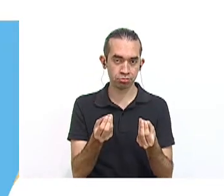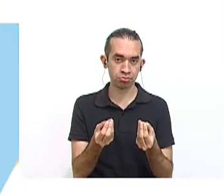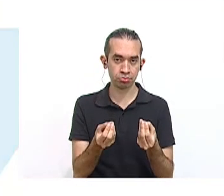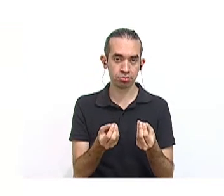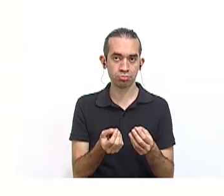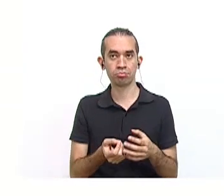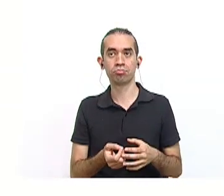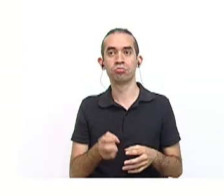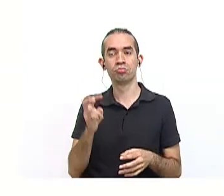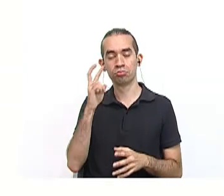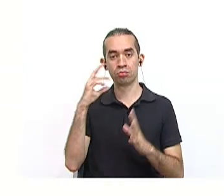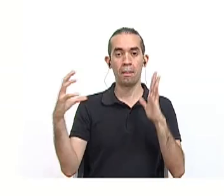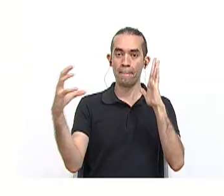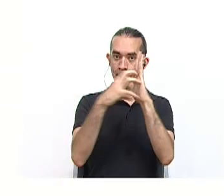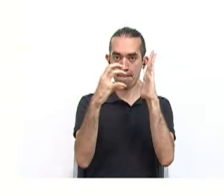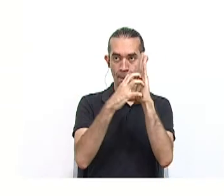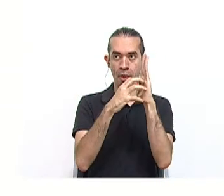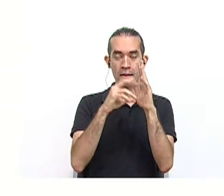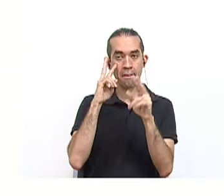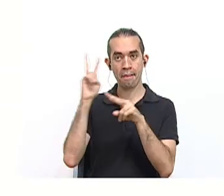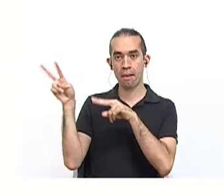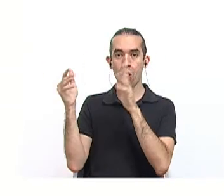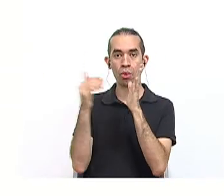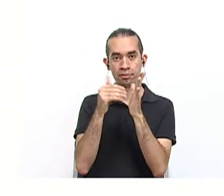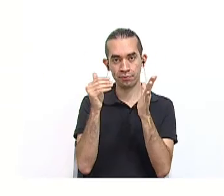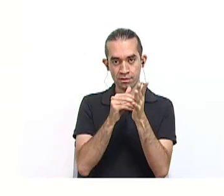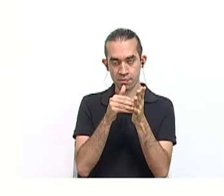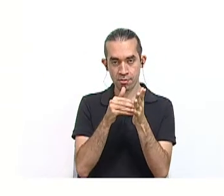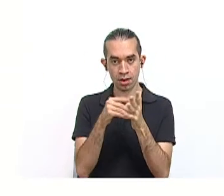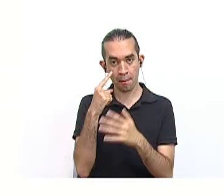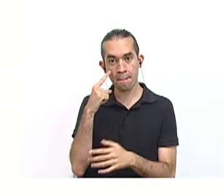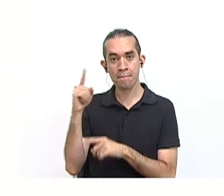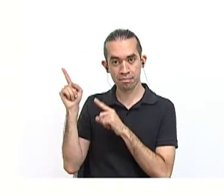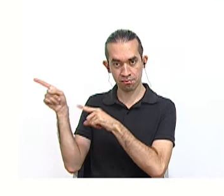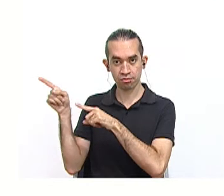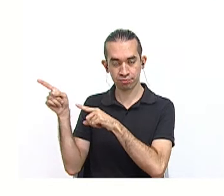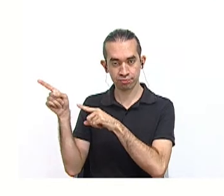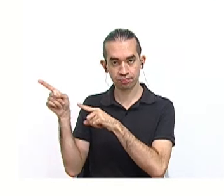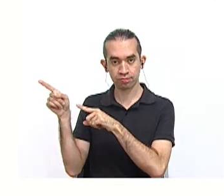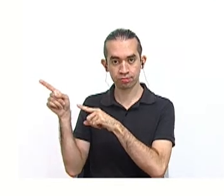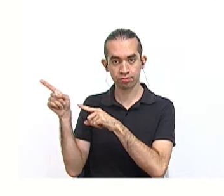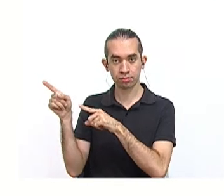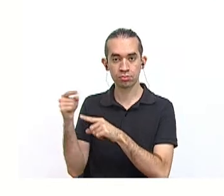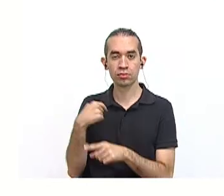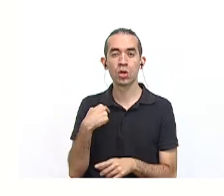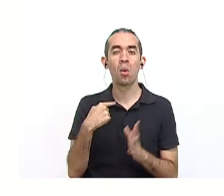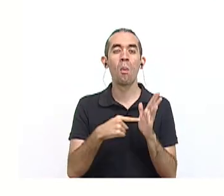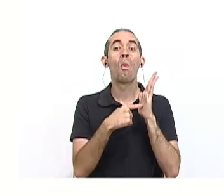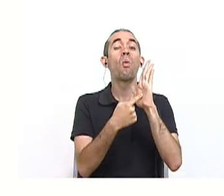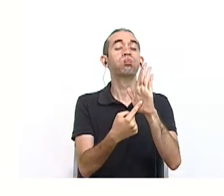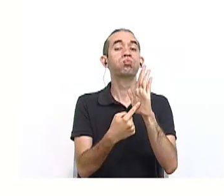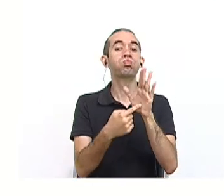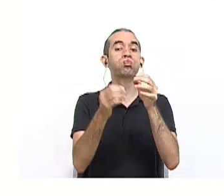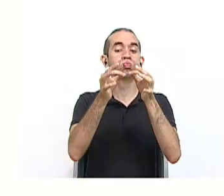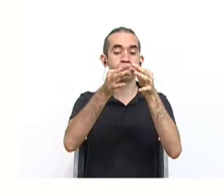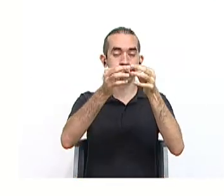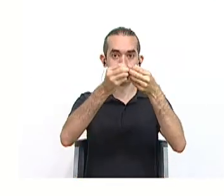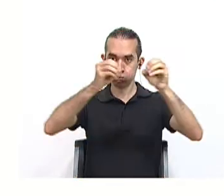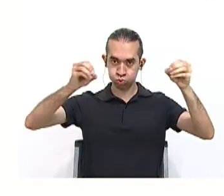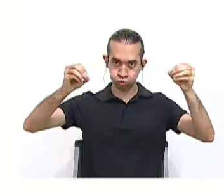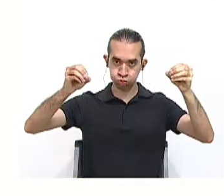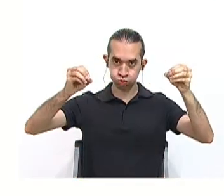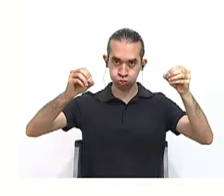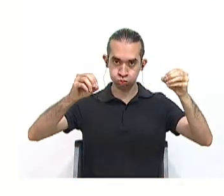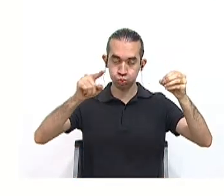the first paragraph of the text again. So look at the first paragraph, and I'm going to show you one sentence, and I want you